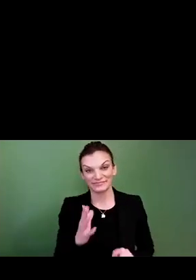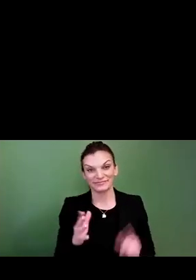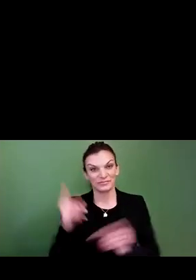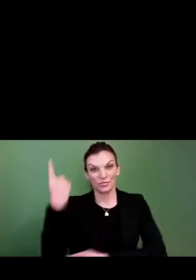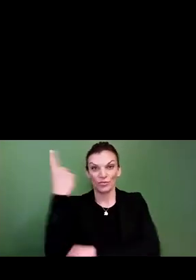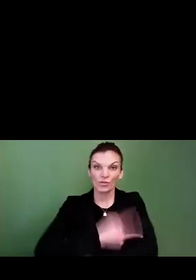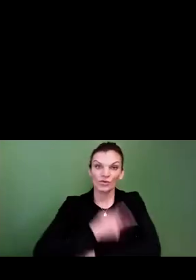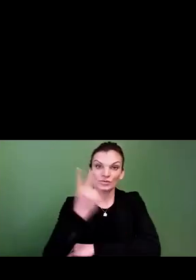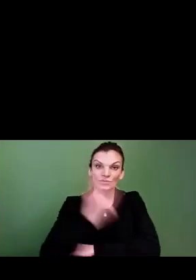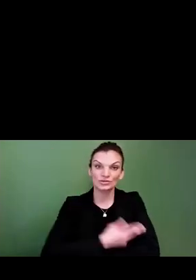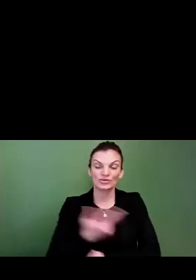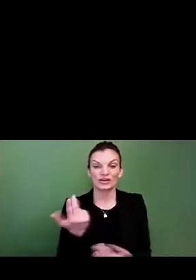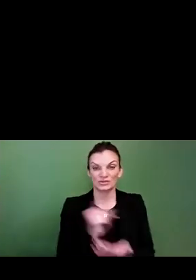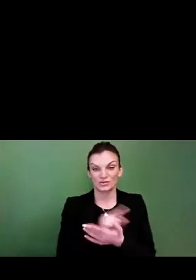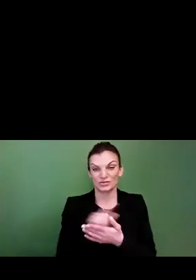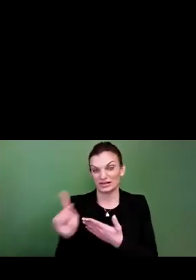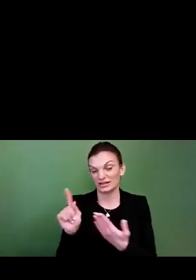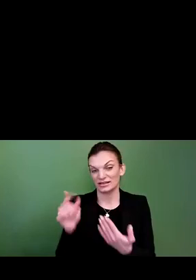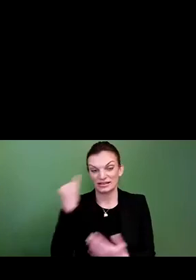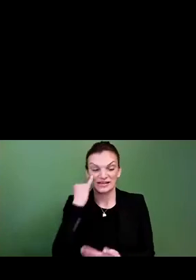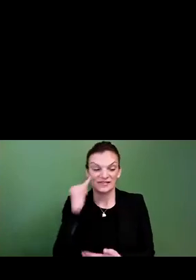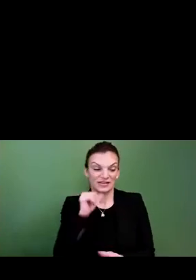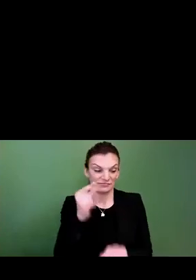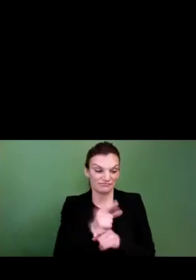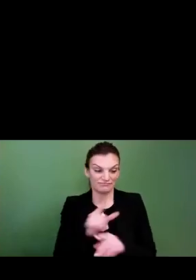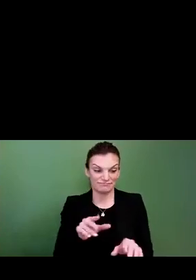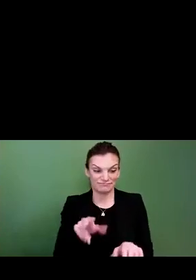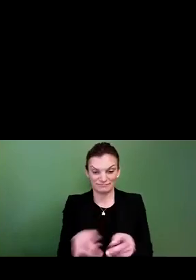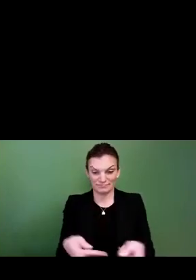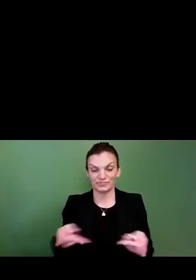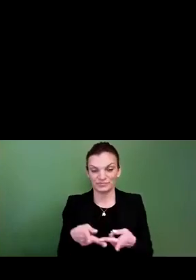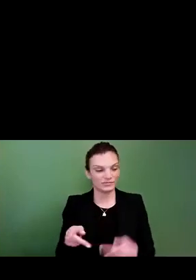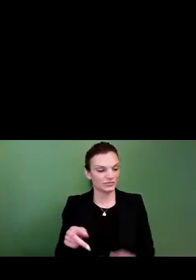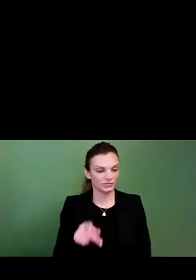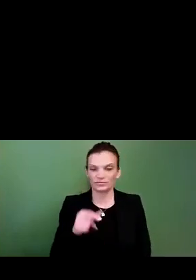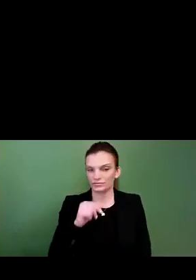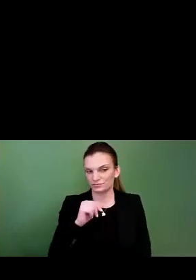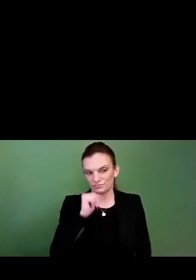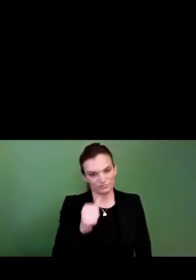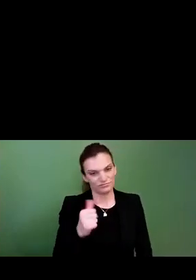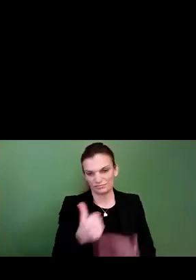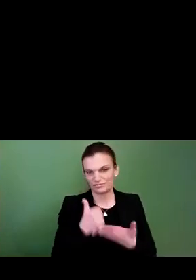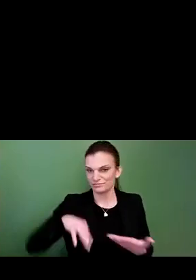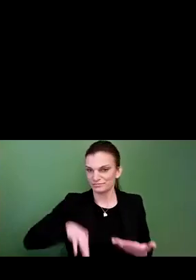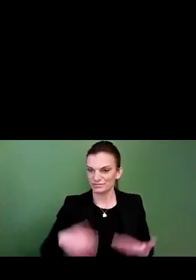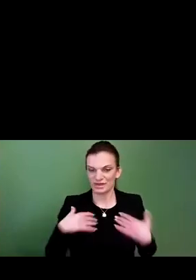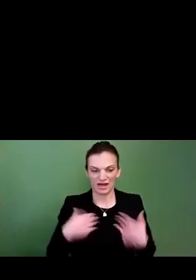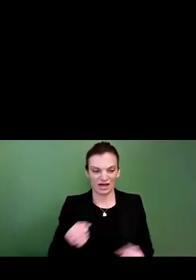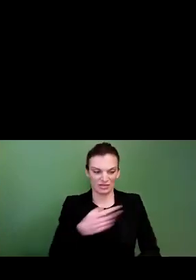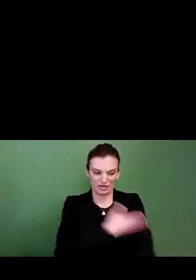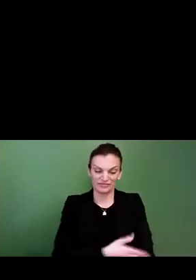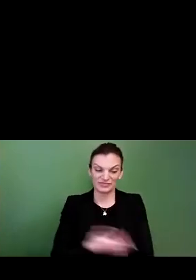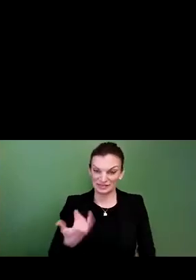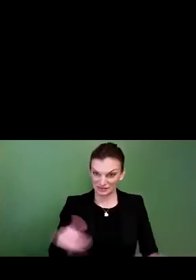days a week at an ergonomically incorrect workstation won't do wonders for your physical health. So spring for